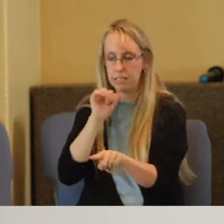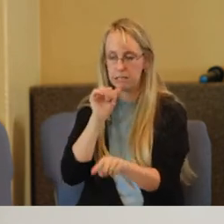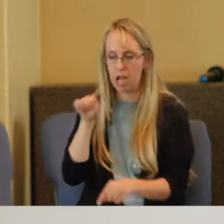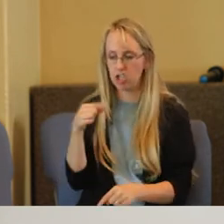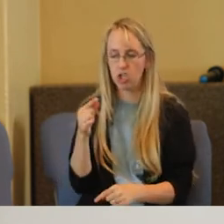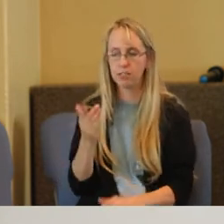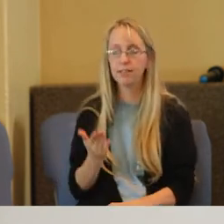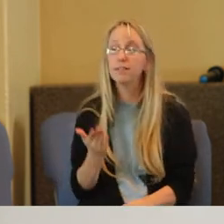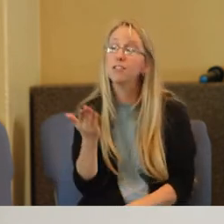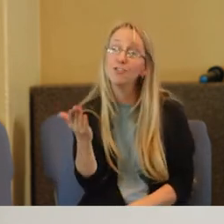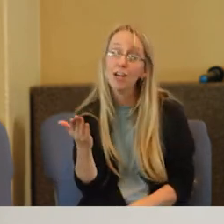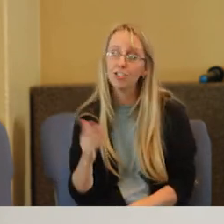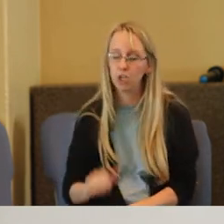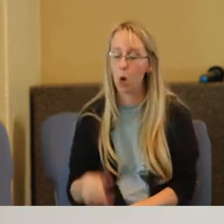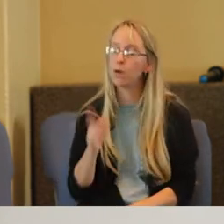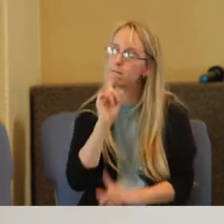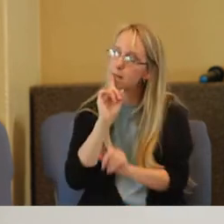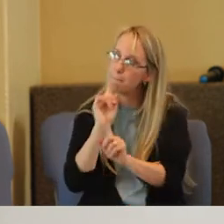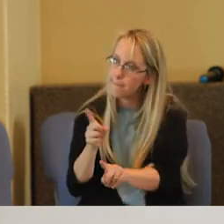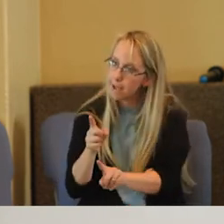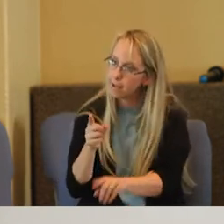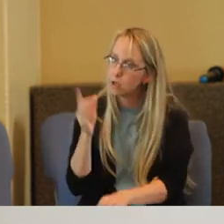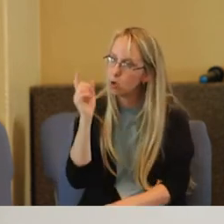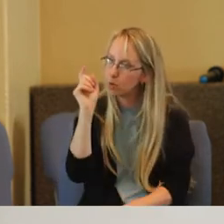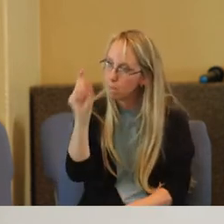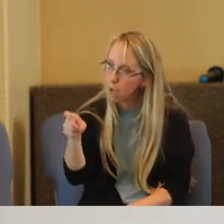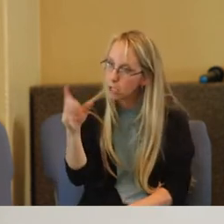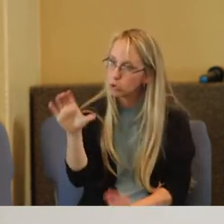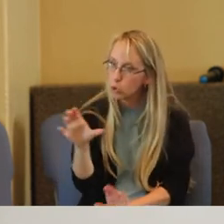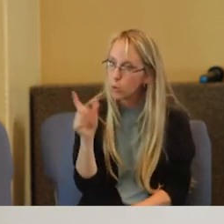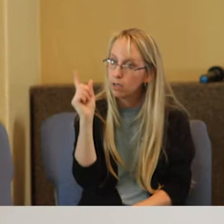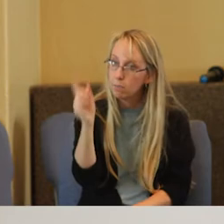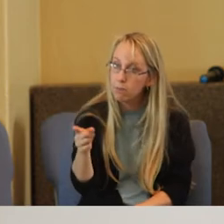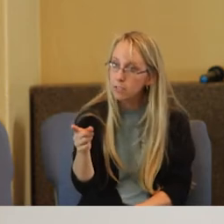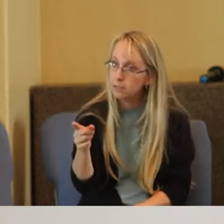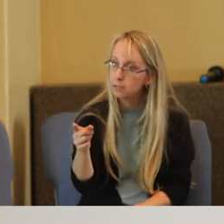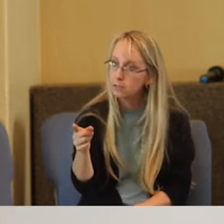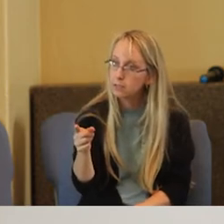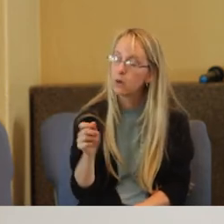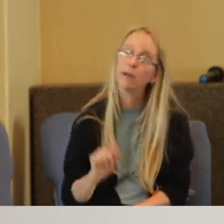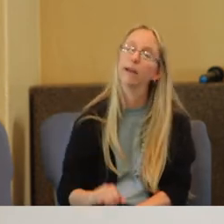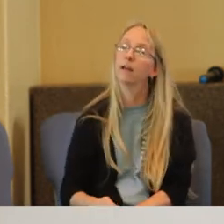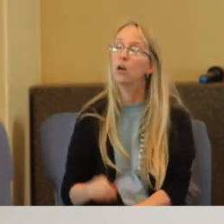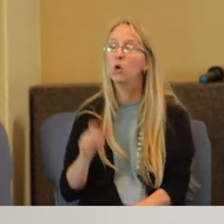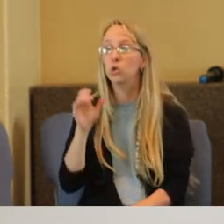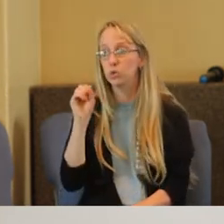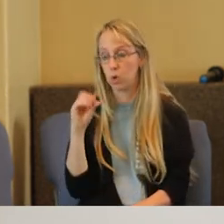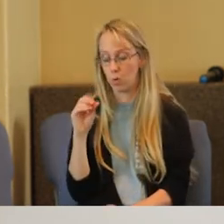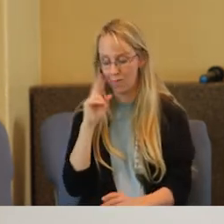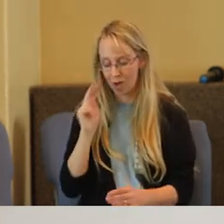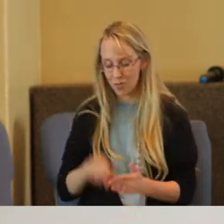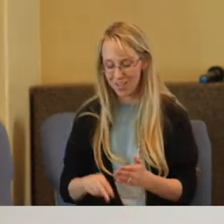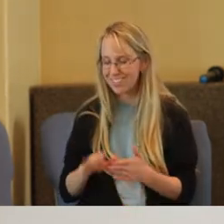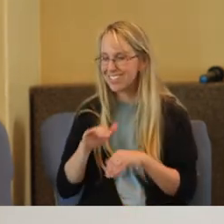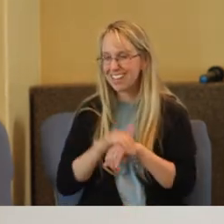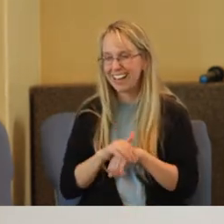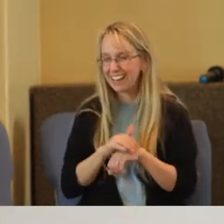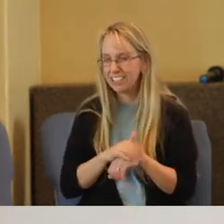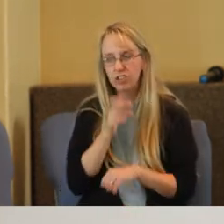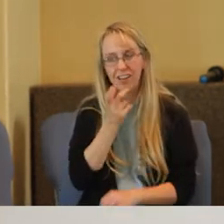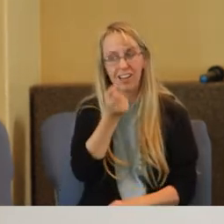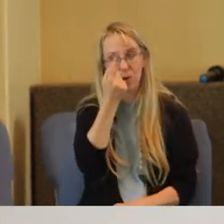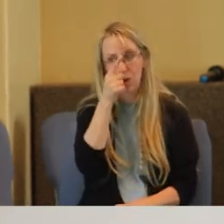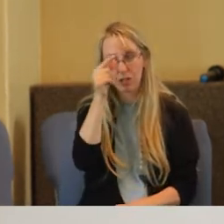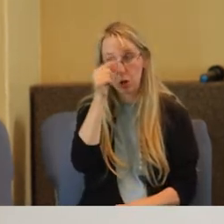a suggestion. It's a command of something that we're supposed to do. And if I read this passage in the English and I don't understand Greek,